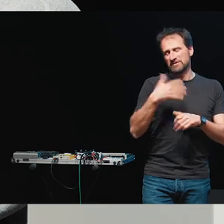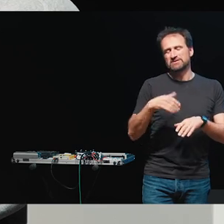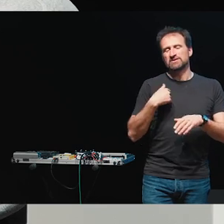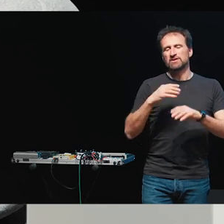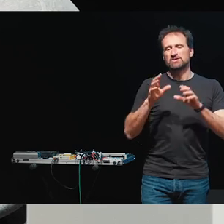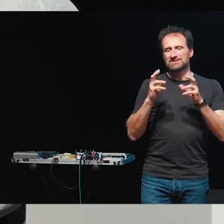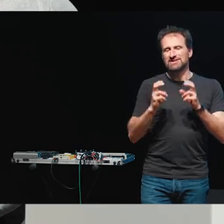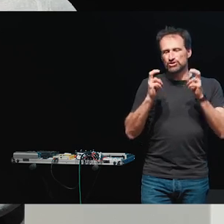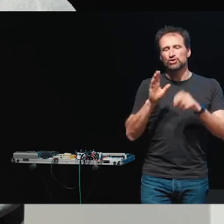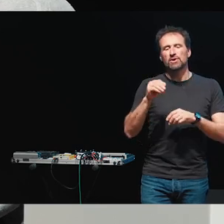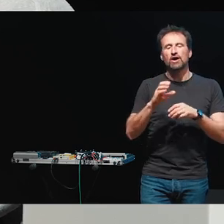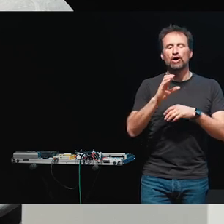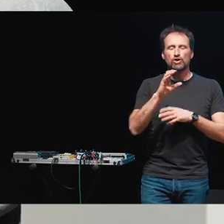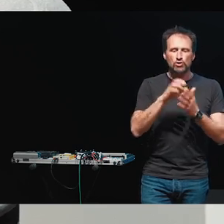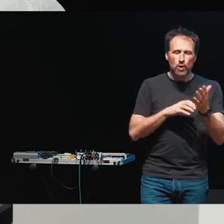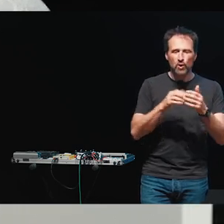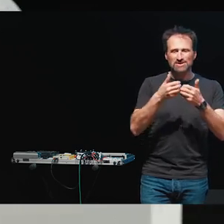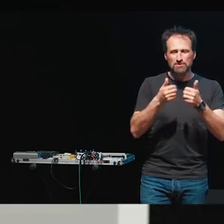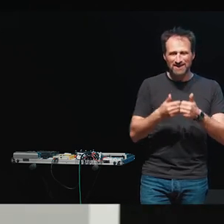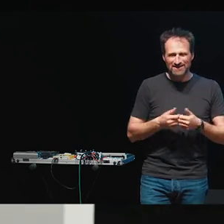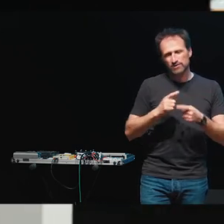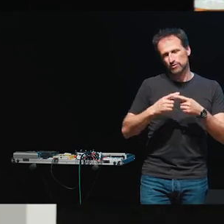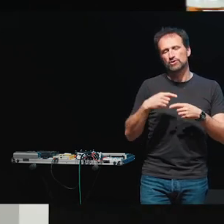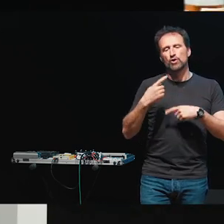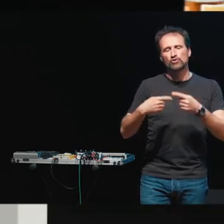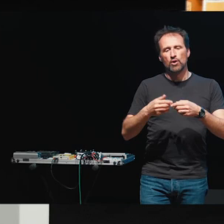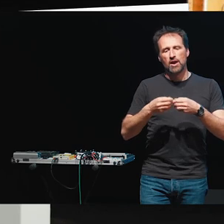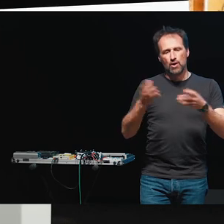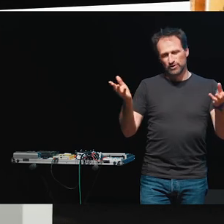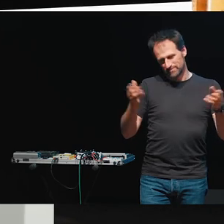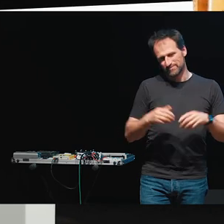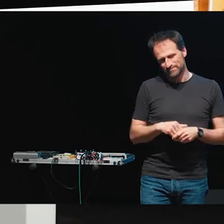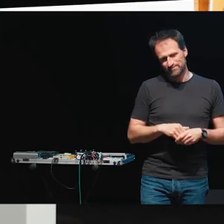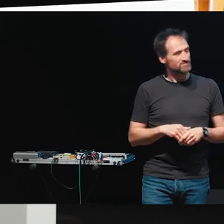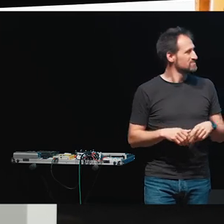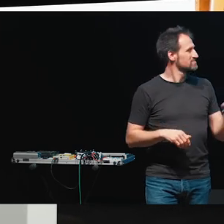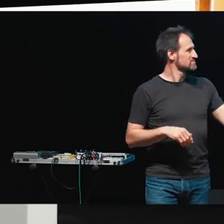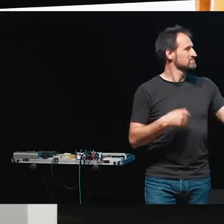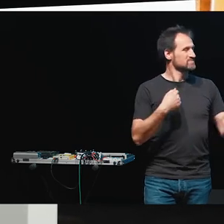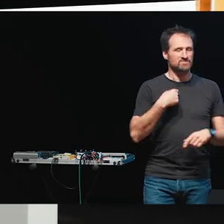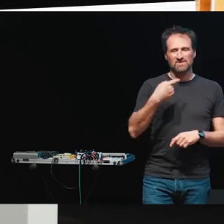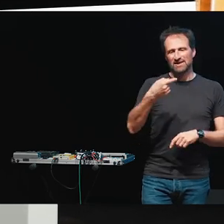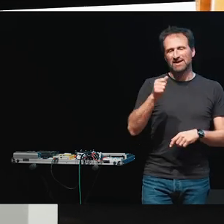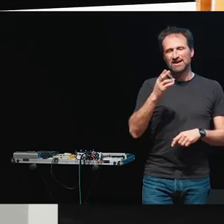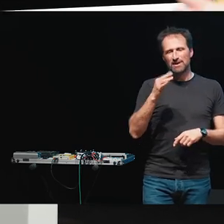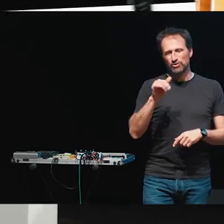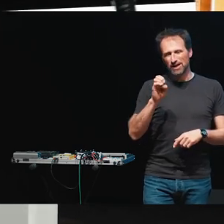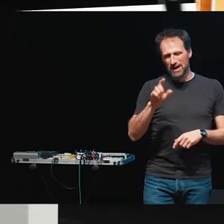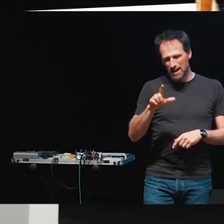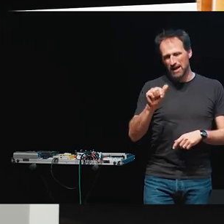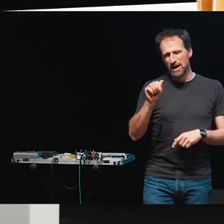Rollup and participated in many of the others. Hi, I'm Daniel Ehrenberg. I work for Egalia and